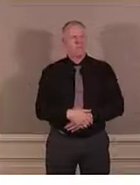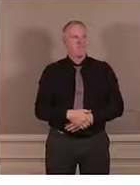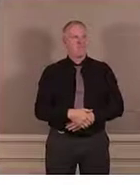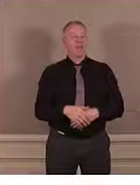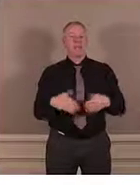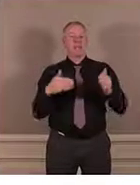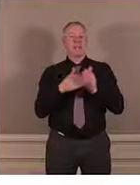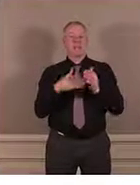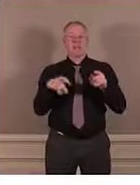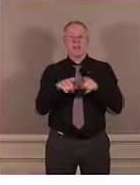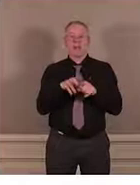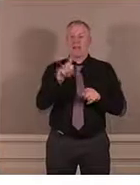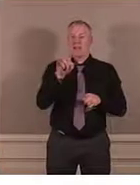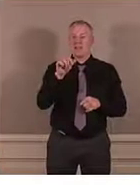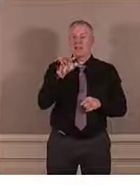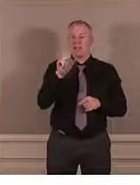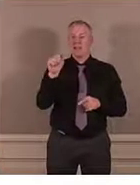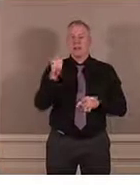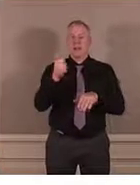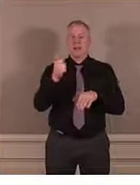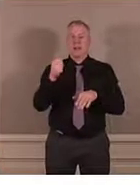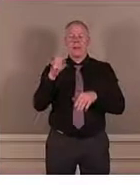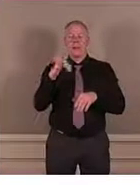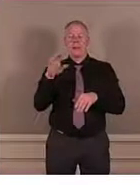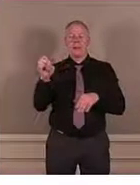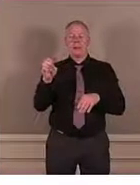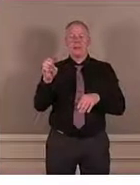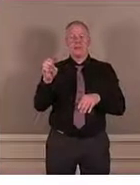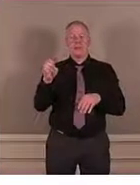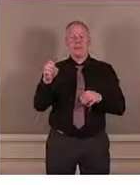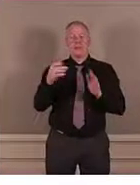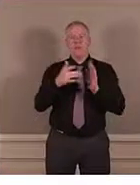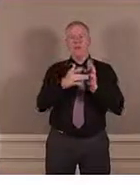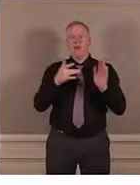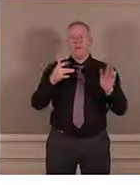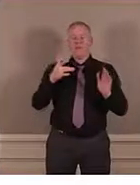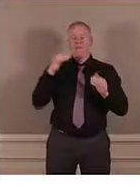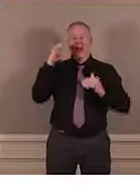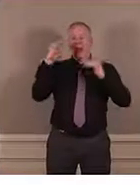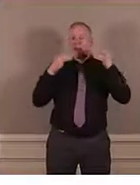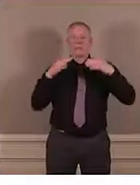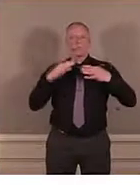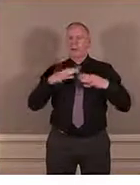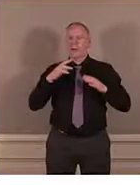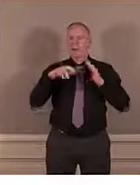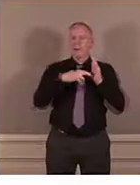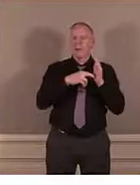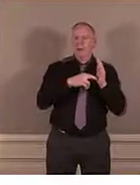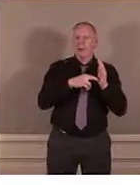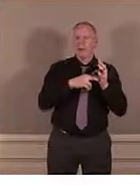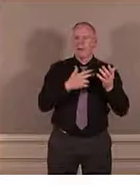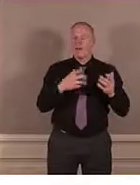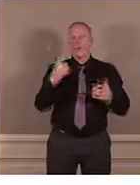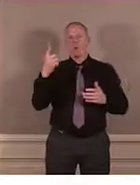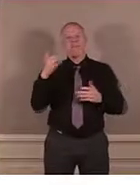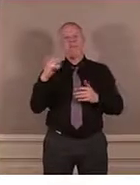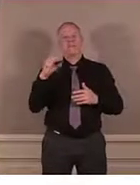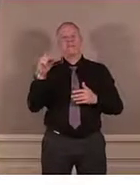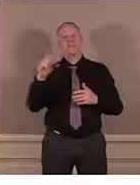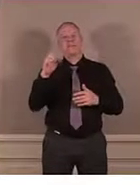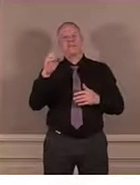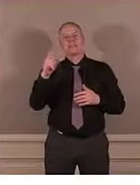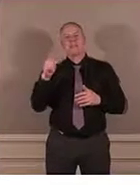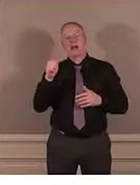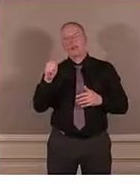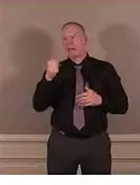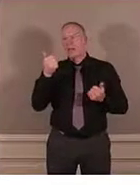obviously the databases exclude adults with a disability who choose not to be registered on them. One of the data sets that we looked at didn't include